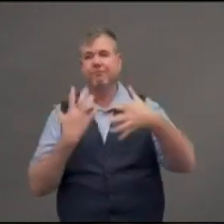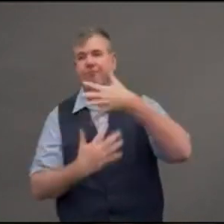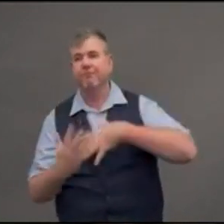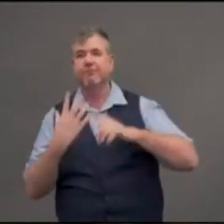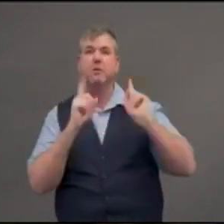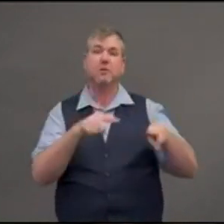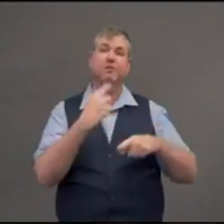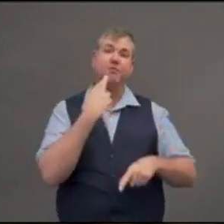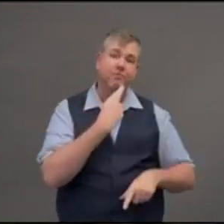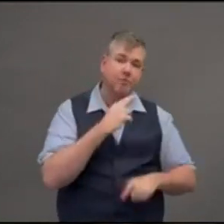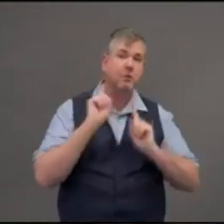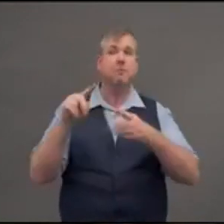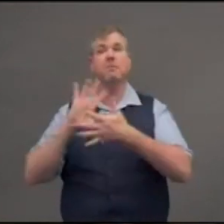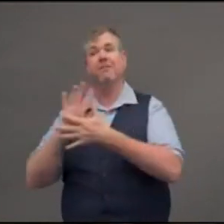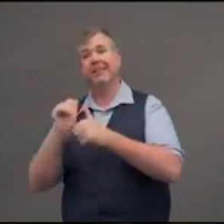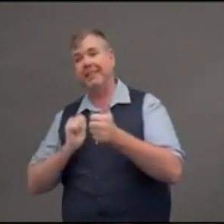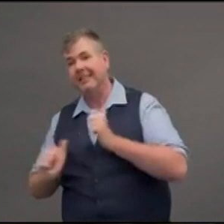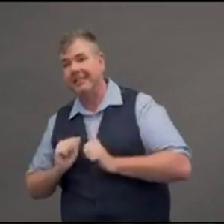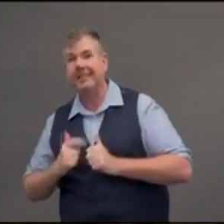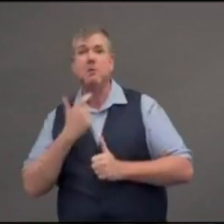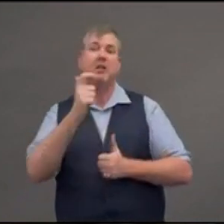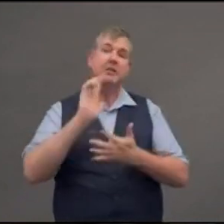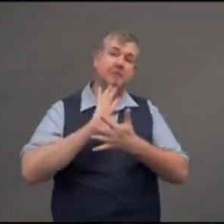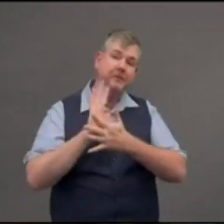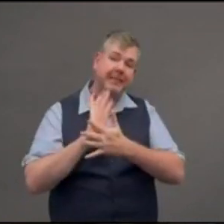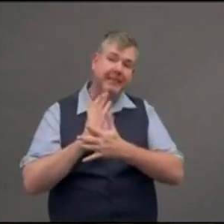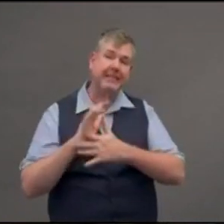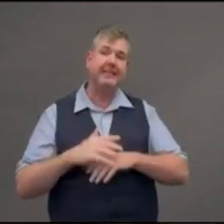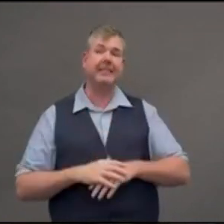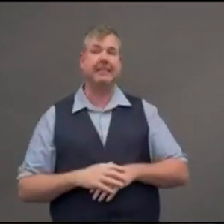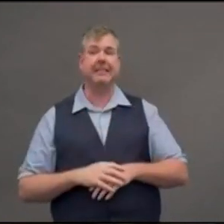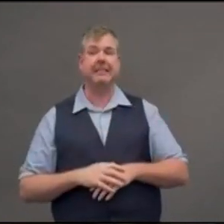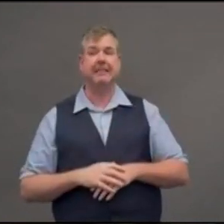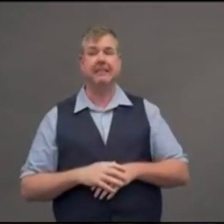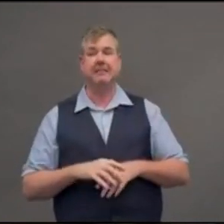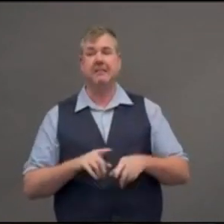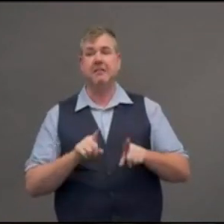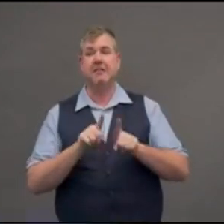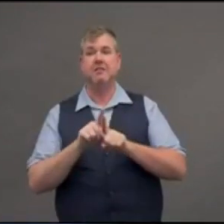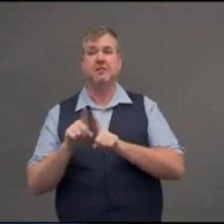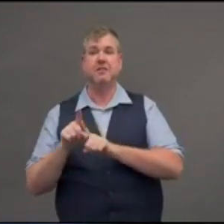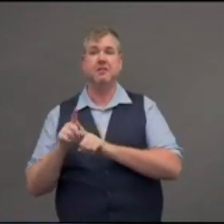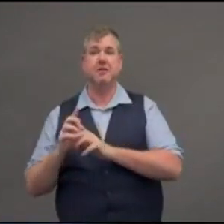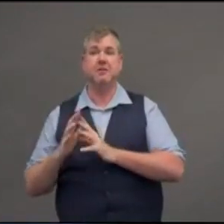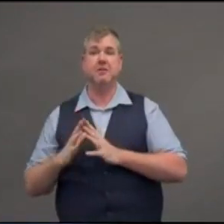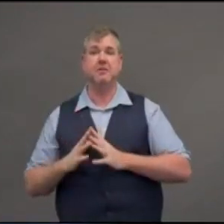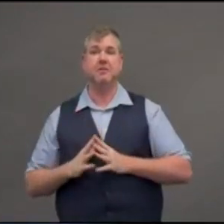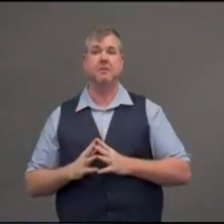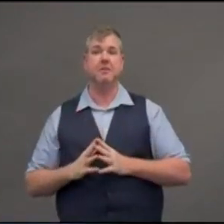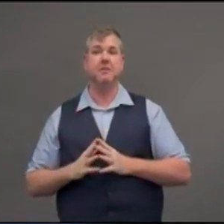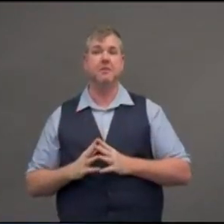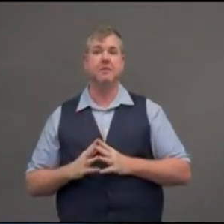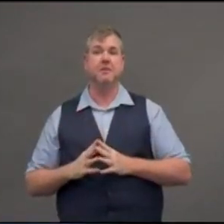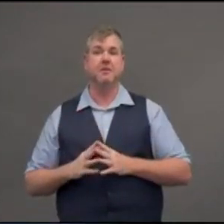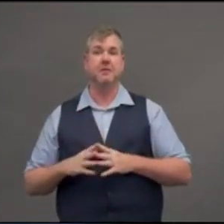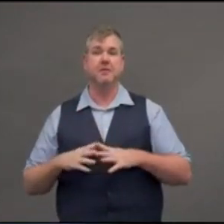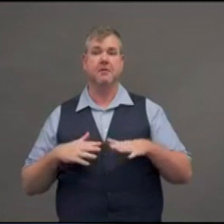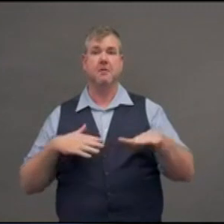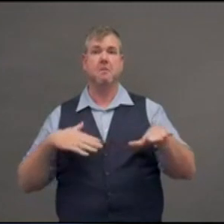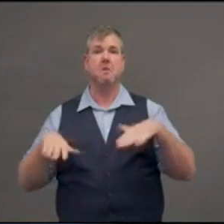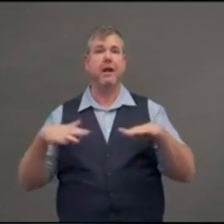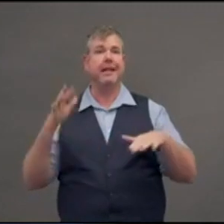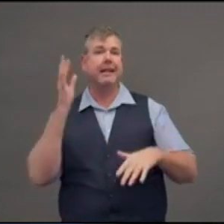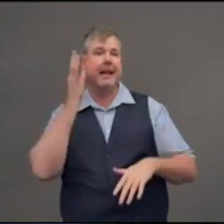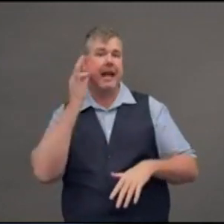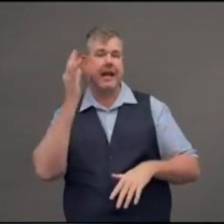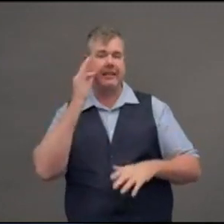theater. And I think also walk my cat. How do you walk a cat?